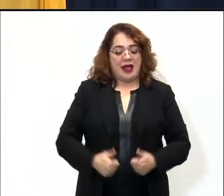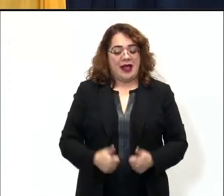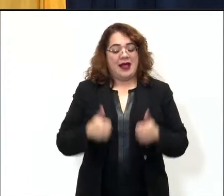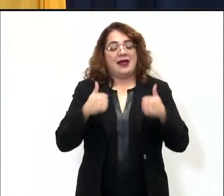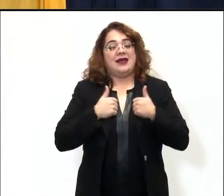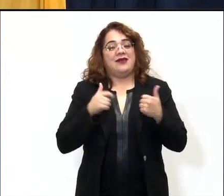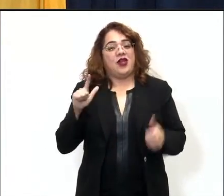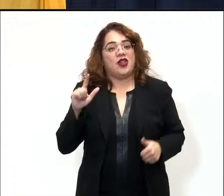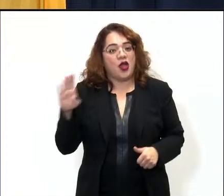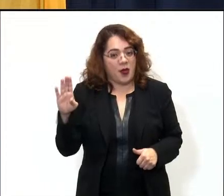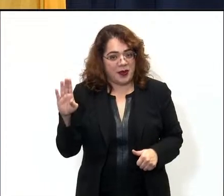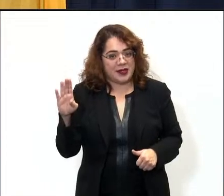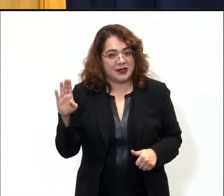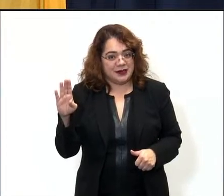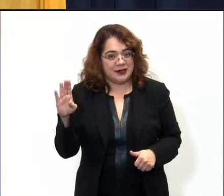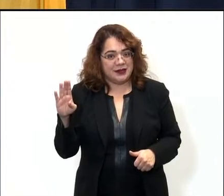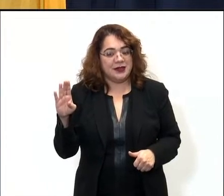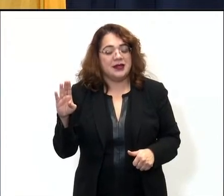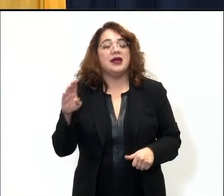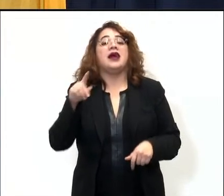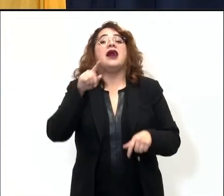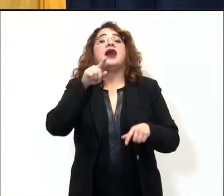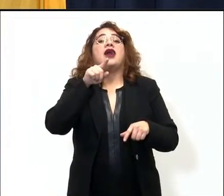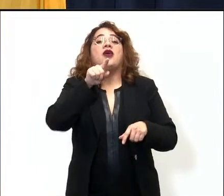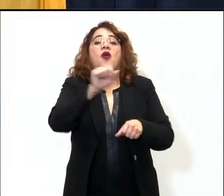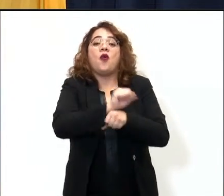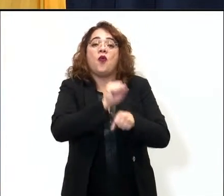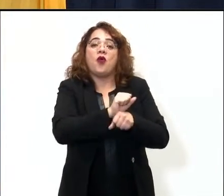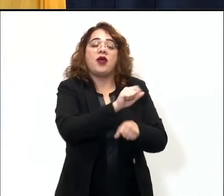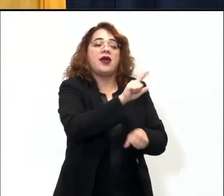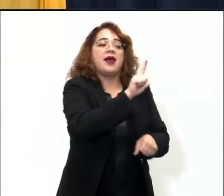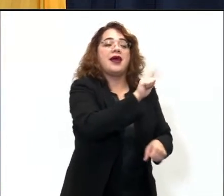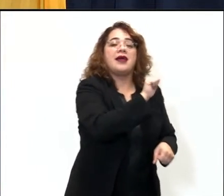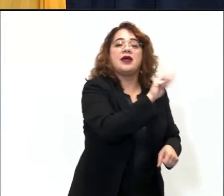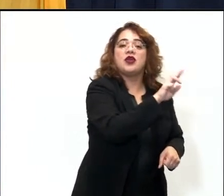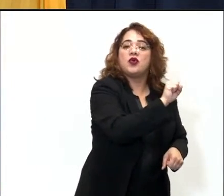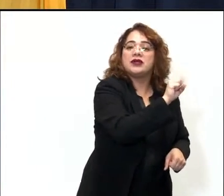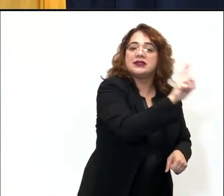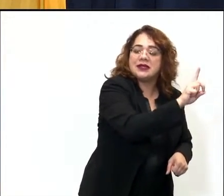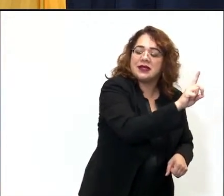resident and you work at Cal State Los Angeles or at UC Irvine.